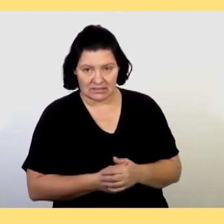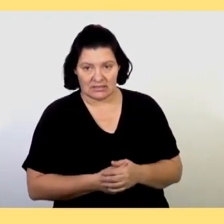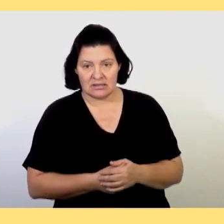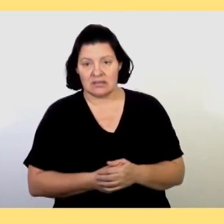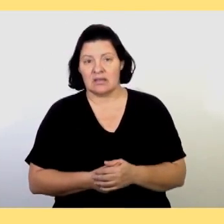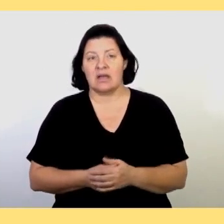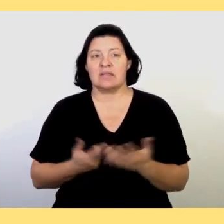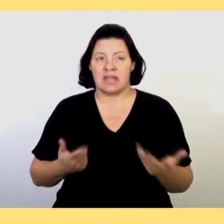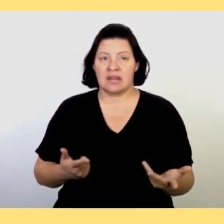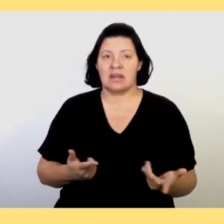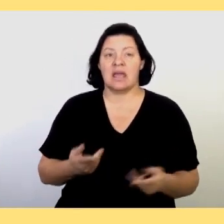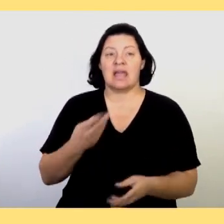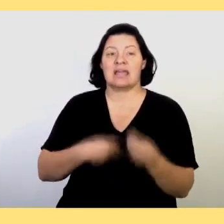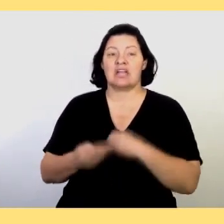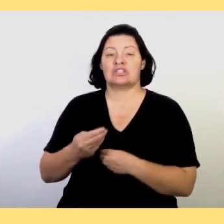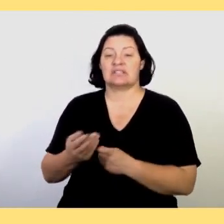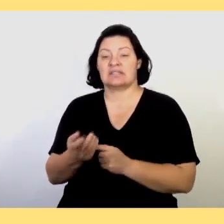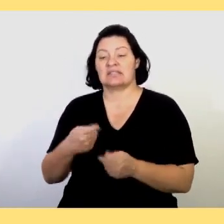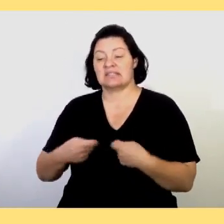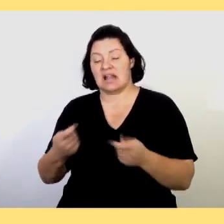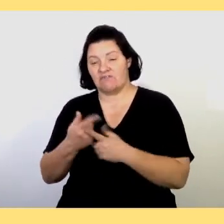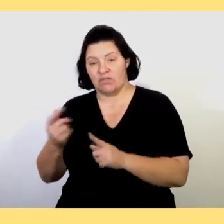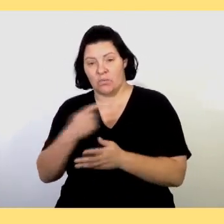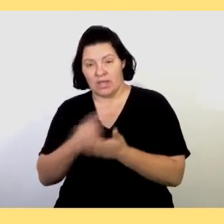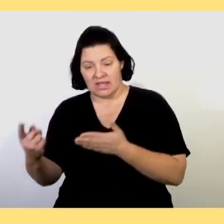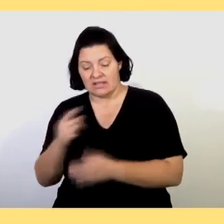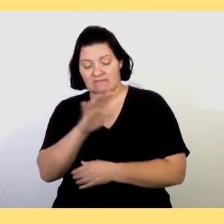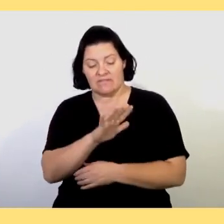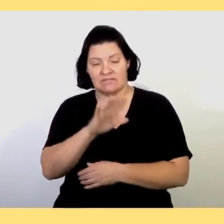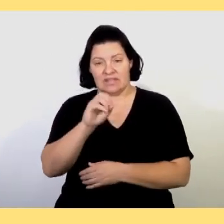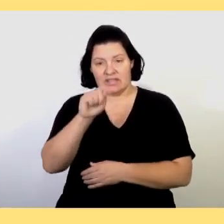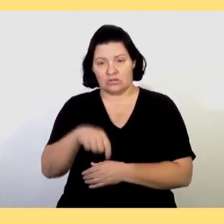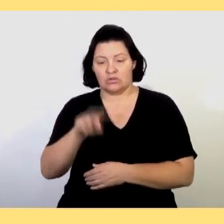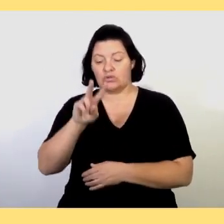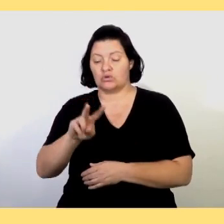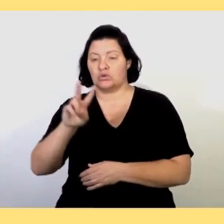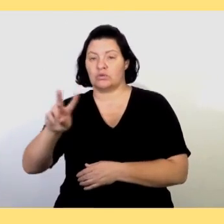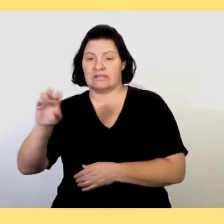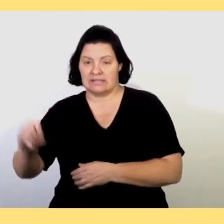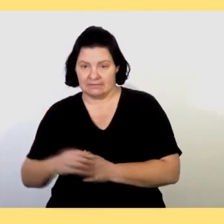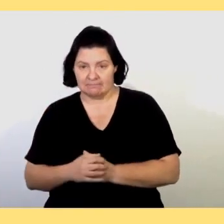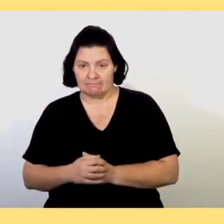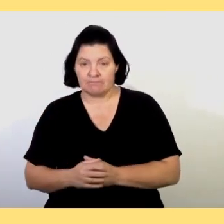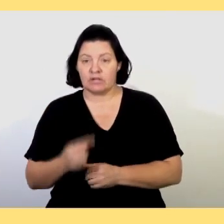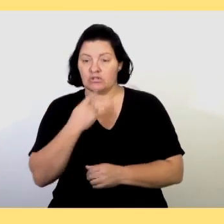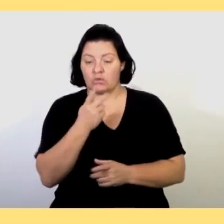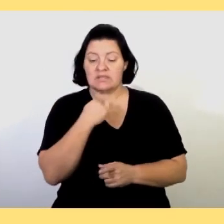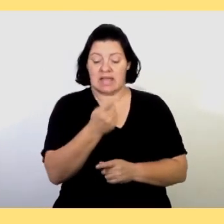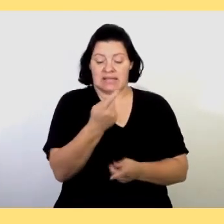cash register tape, and then cash sales for the week, it is 50,220. So I'm going to come again and